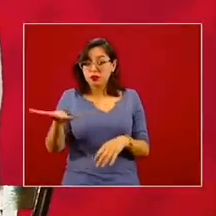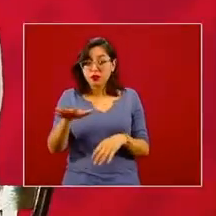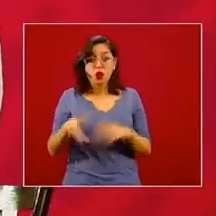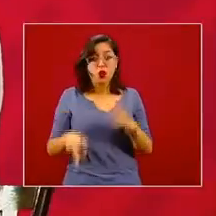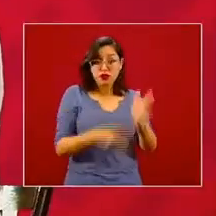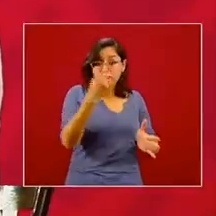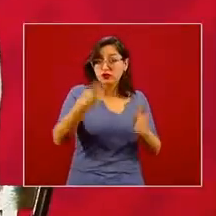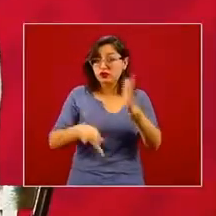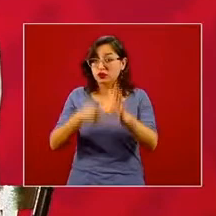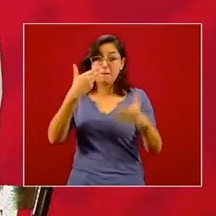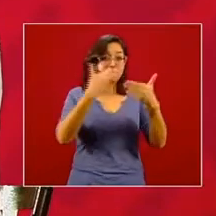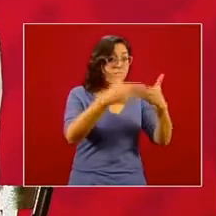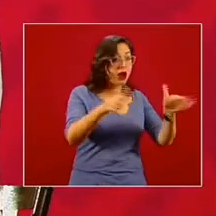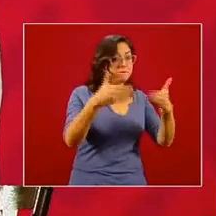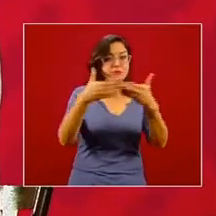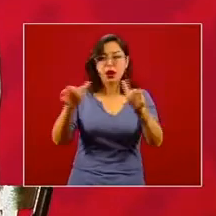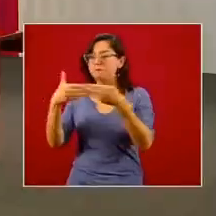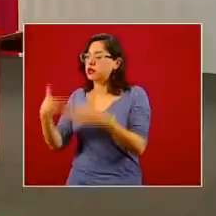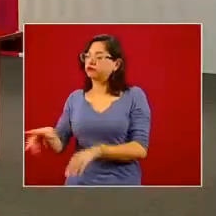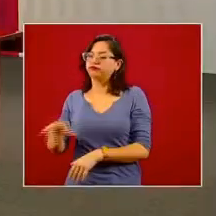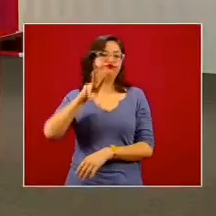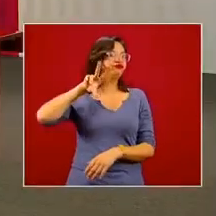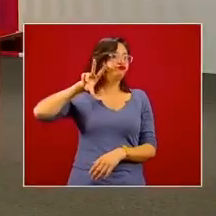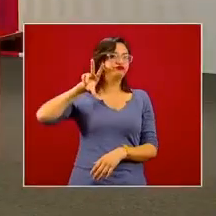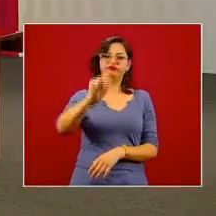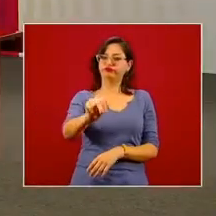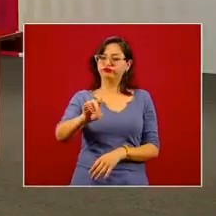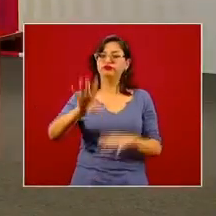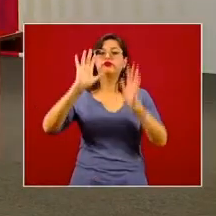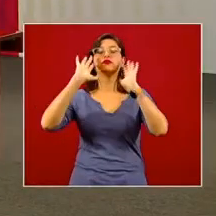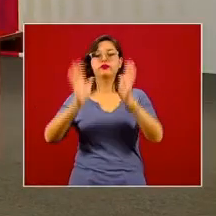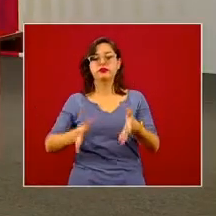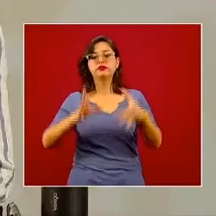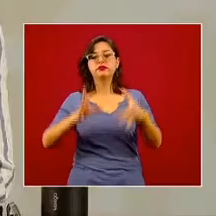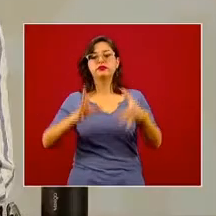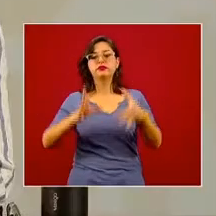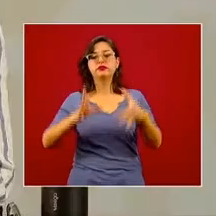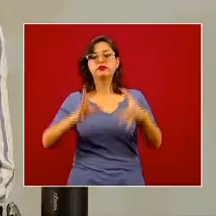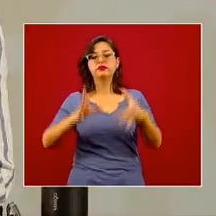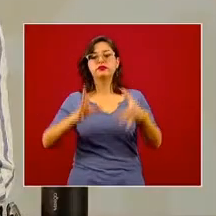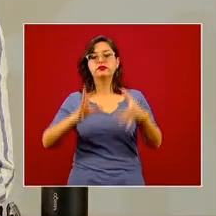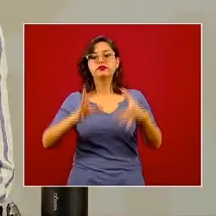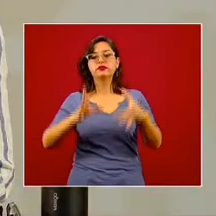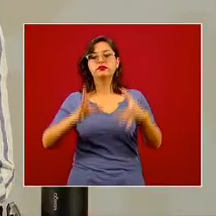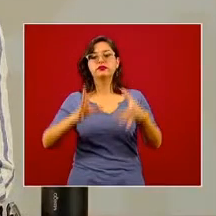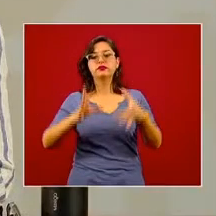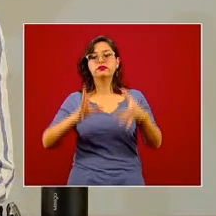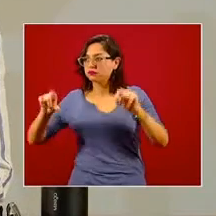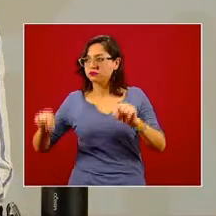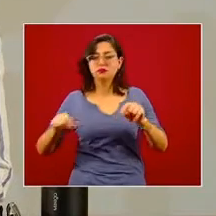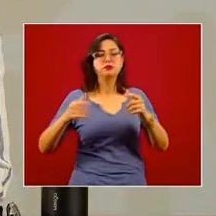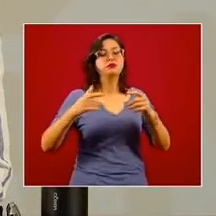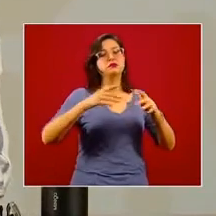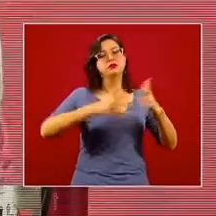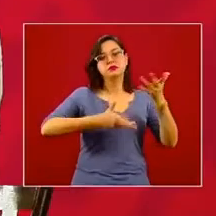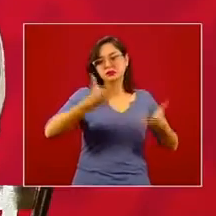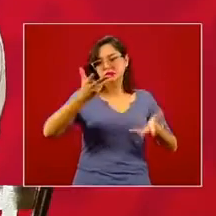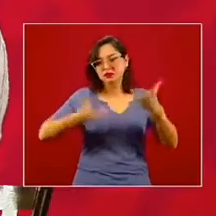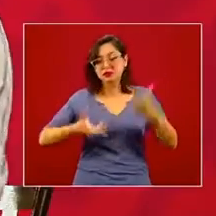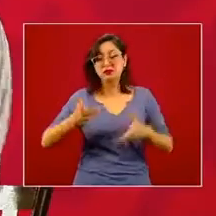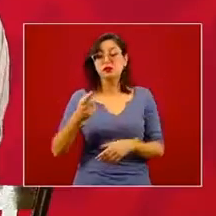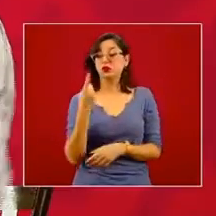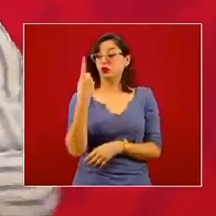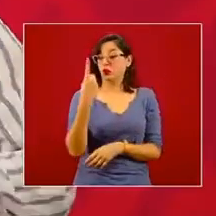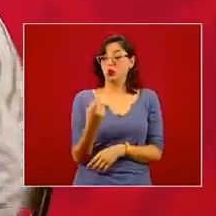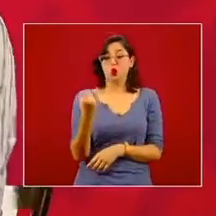the functionality of workspace and public space in general, in every space in the